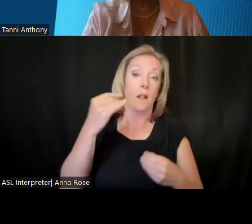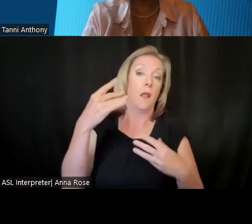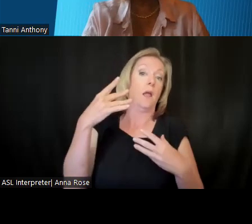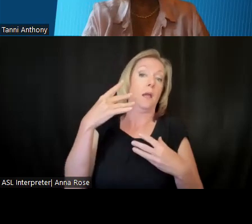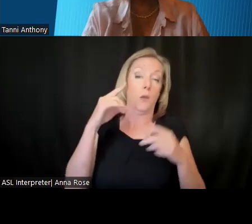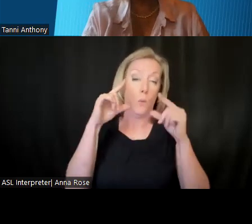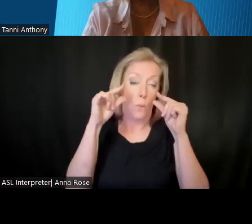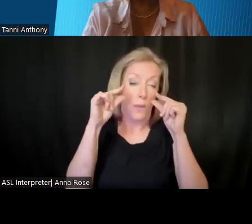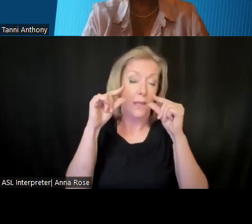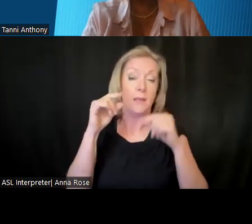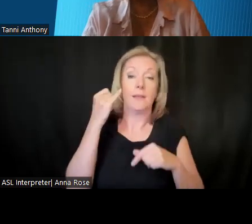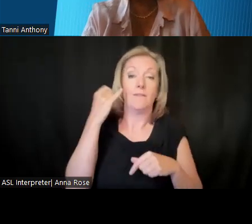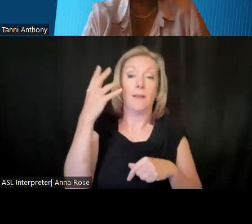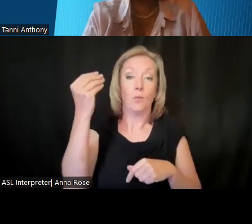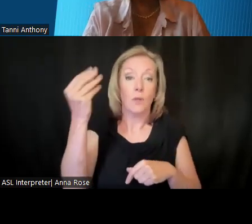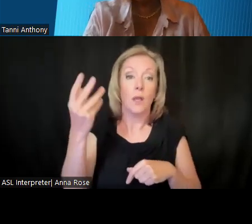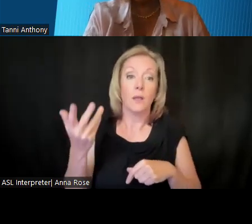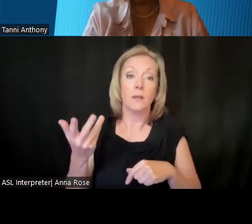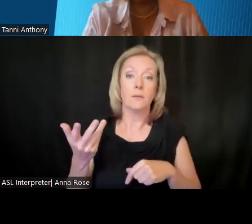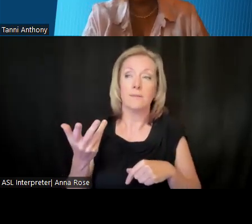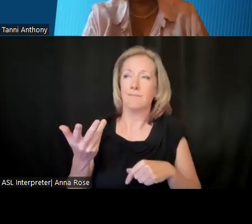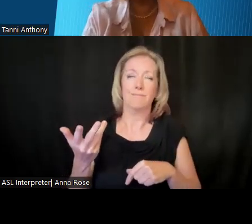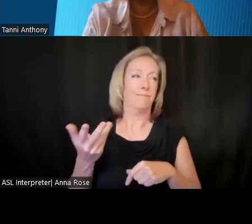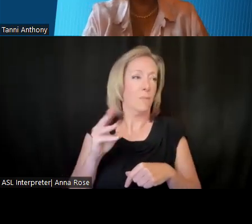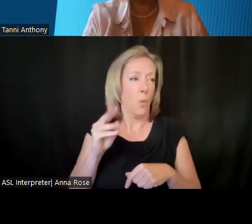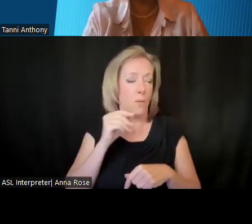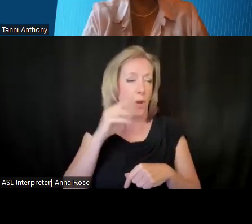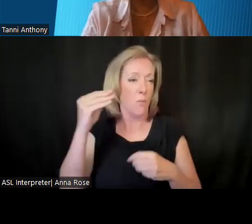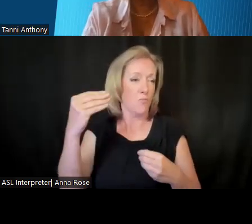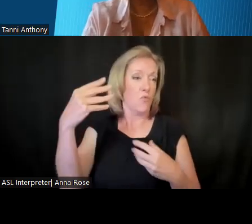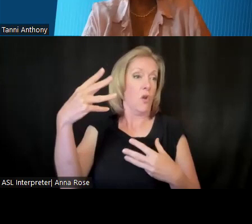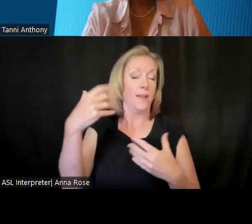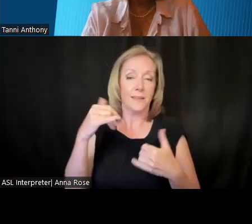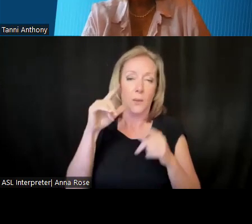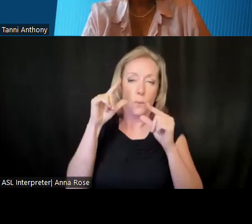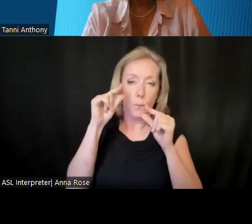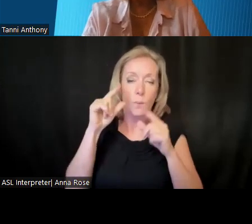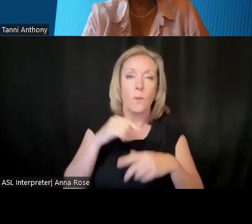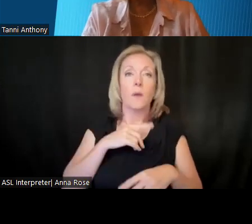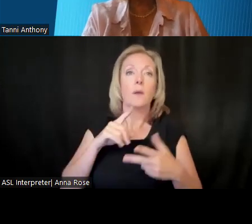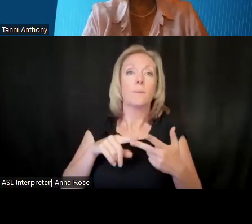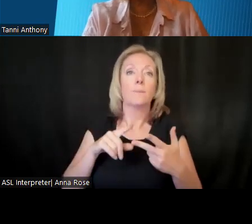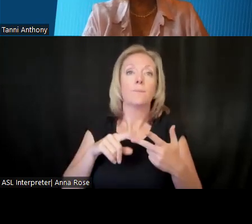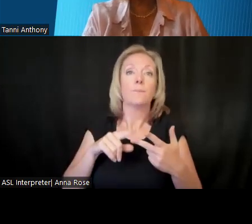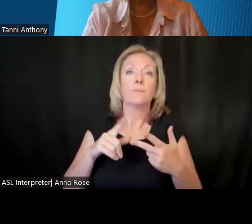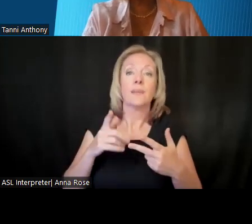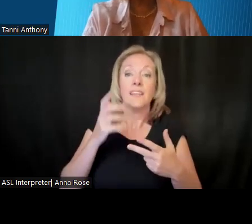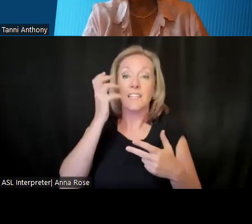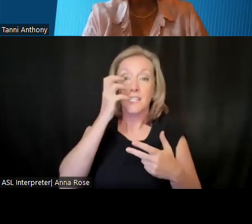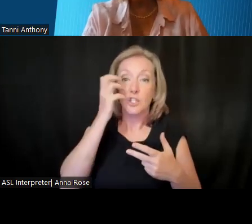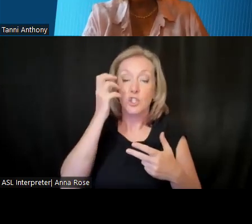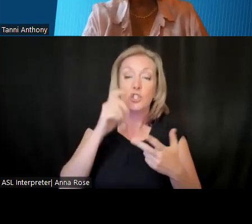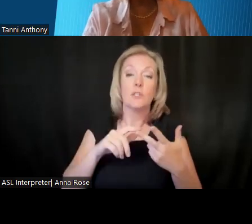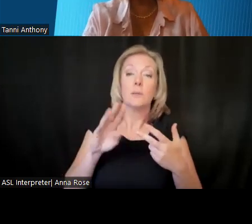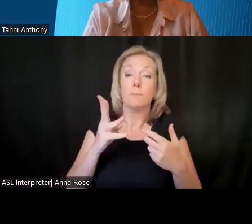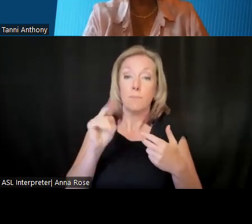they're squinting when you go outside, even when you're thinking, wow, it's not that bright out. Do they seem to have burning or itchy eyes? Do they